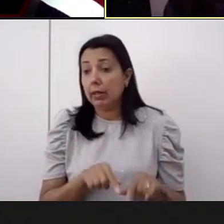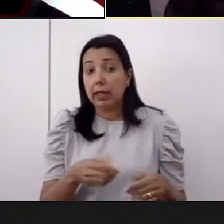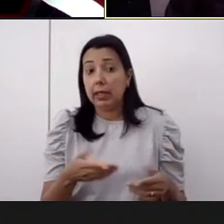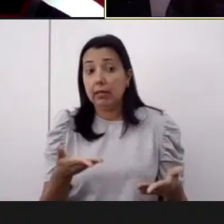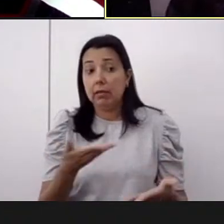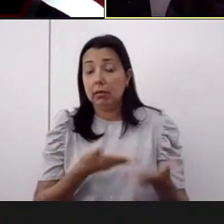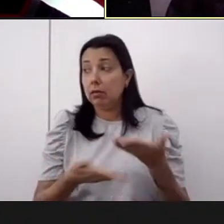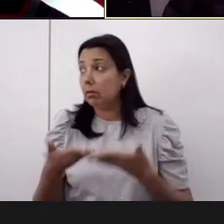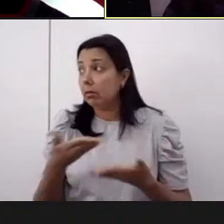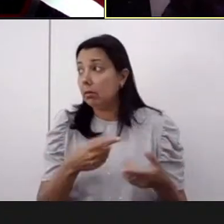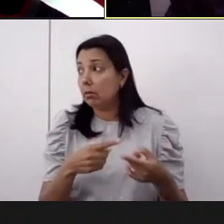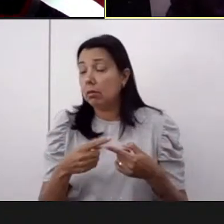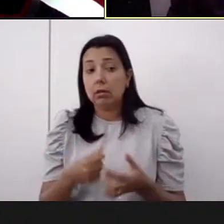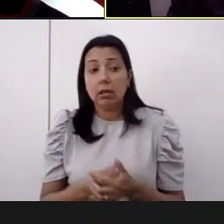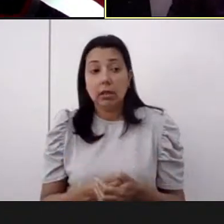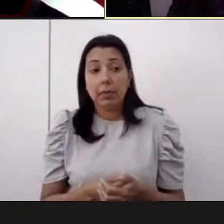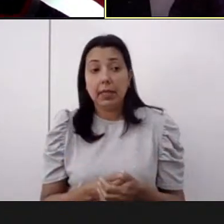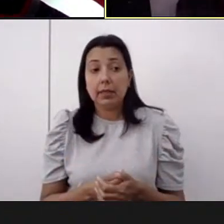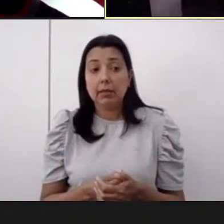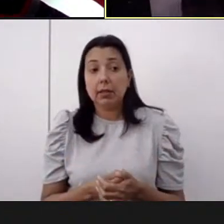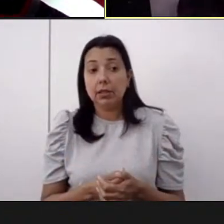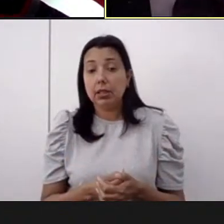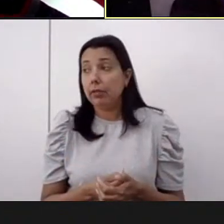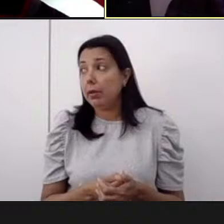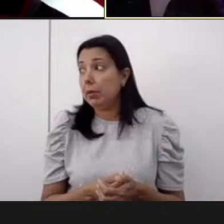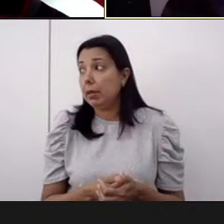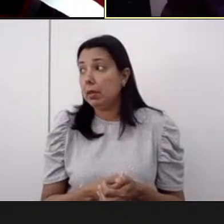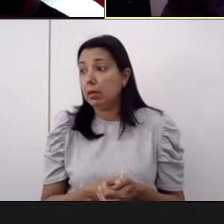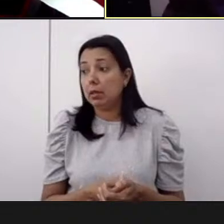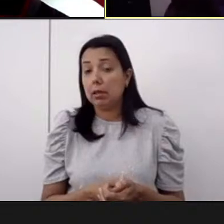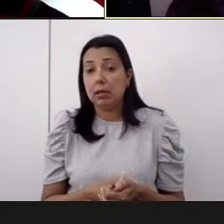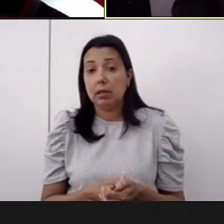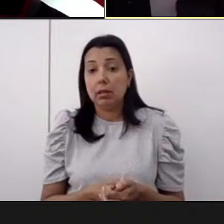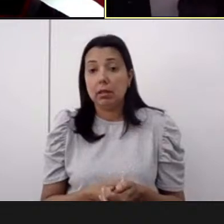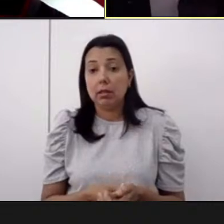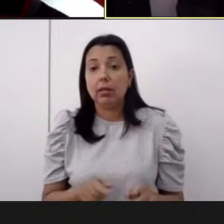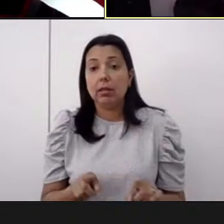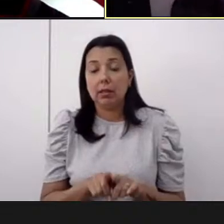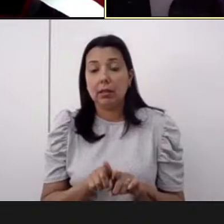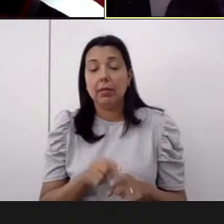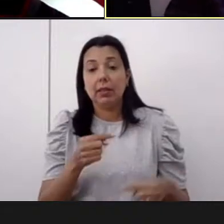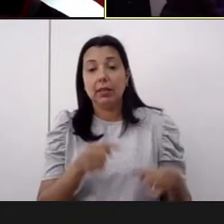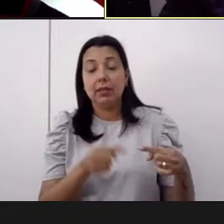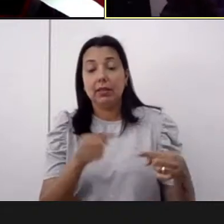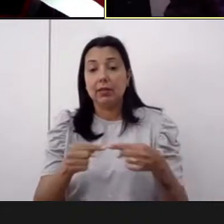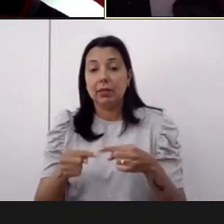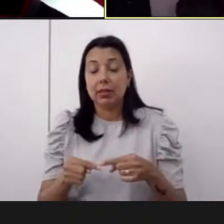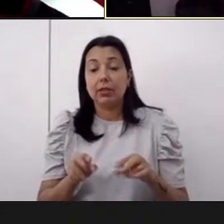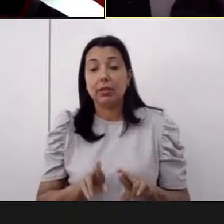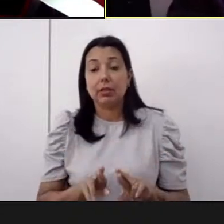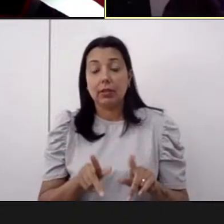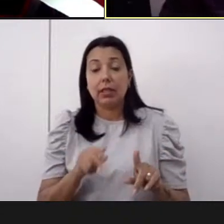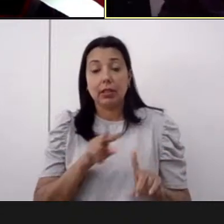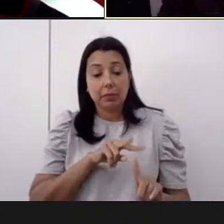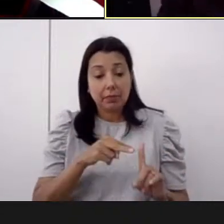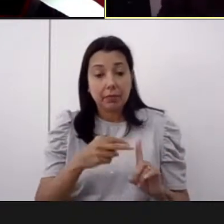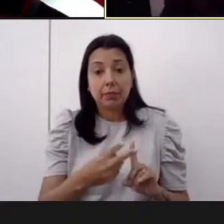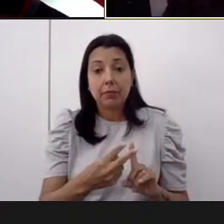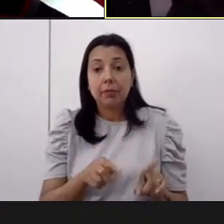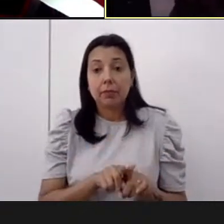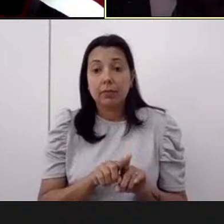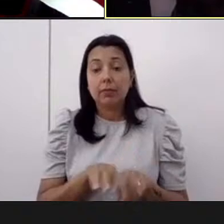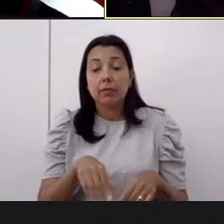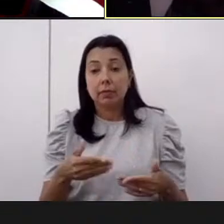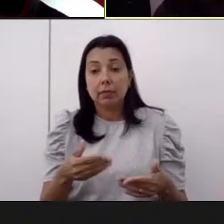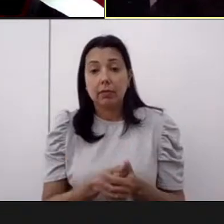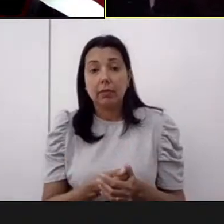and which is discussing policy transfer, development cooperation, international